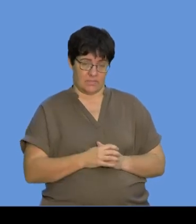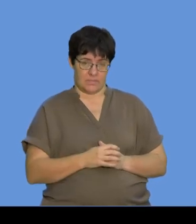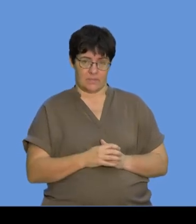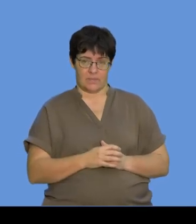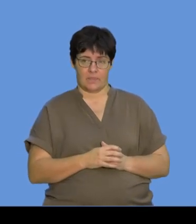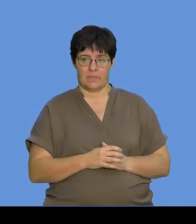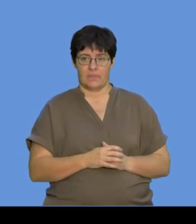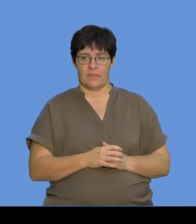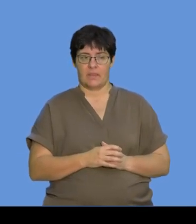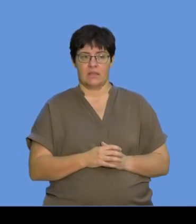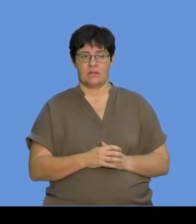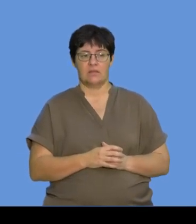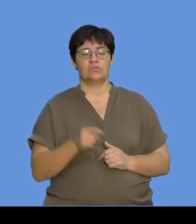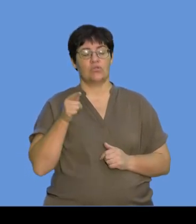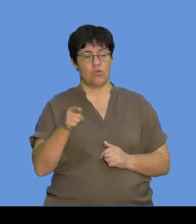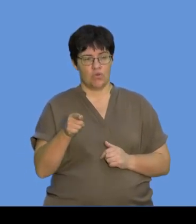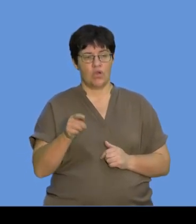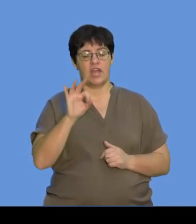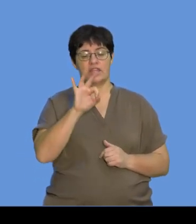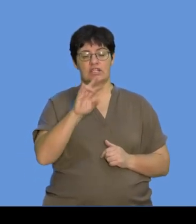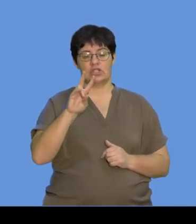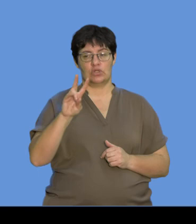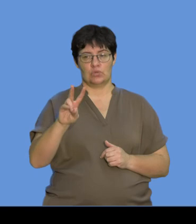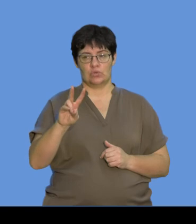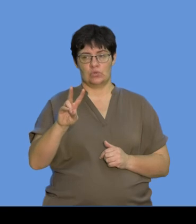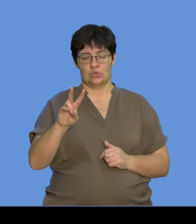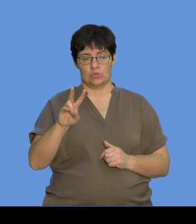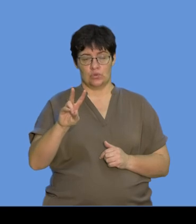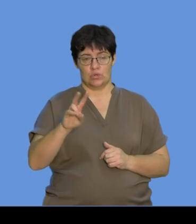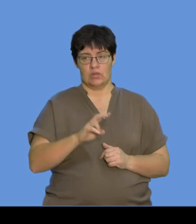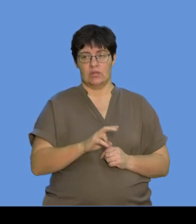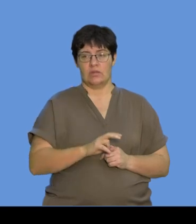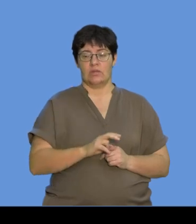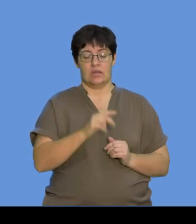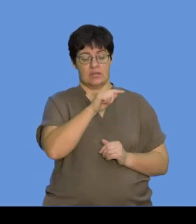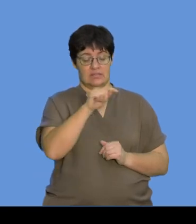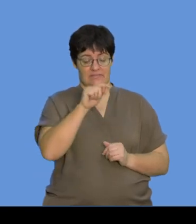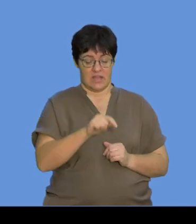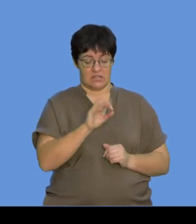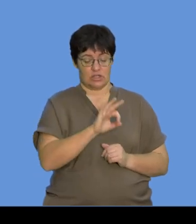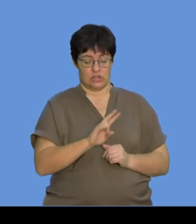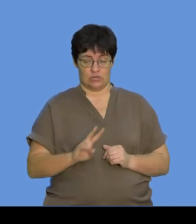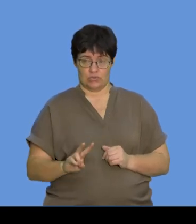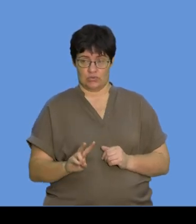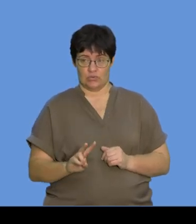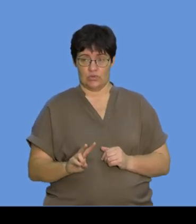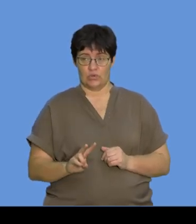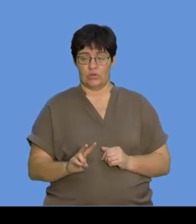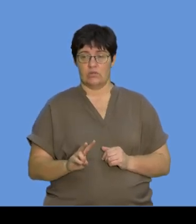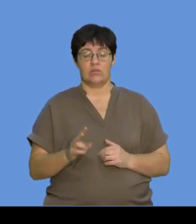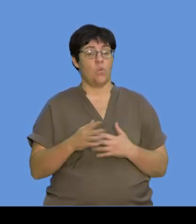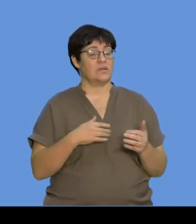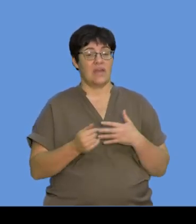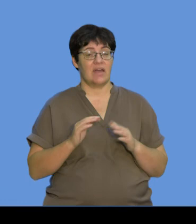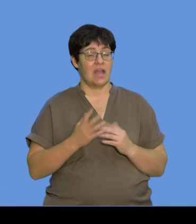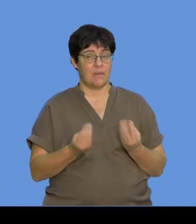molar mass of oxygen is 32 grams per mole. So this is divided by 32, okay? So whatever we get will be